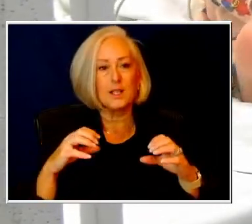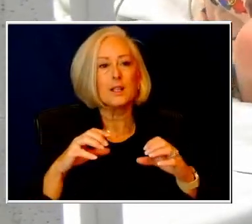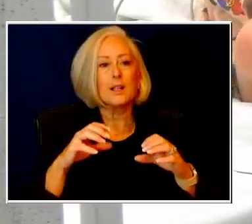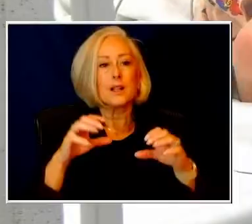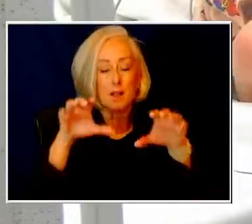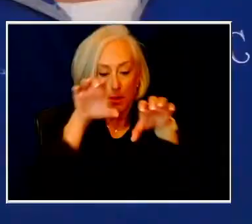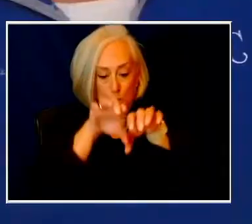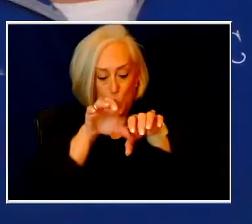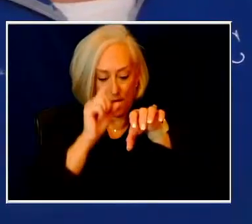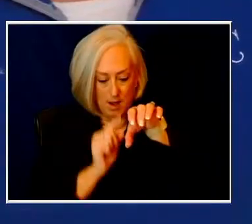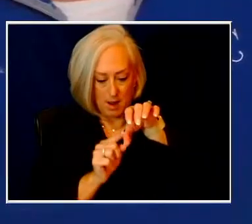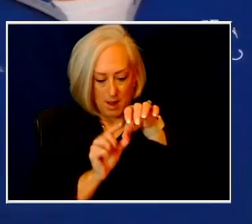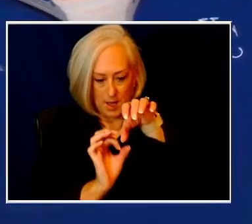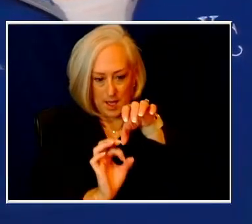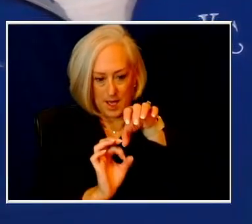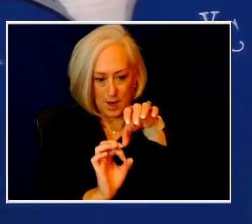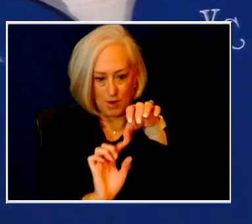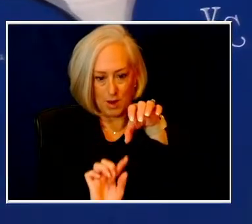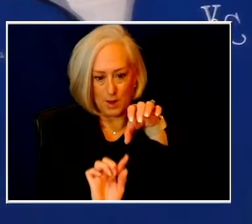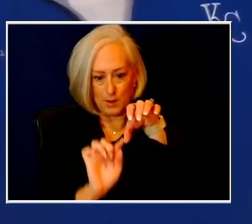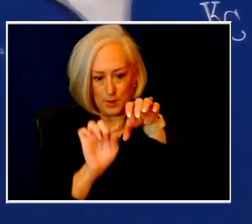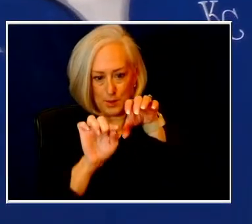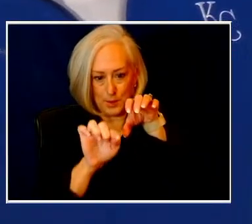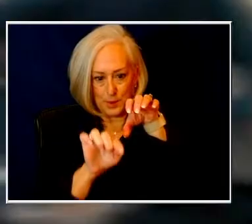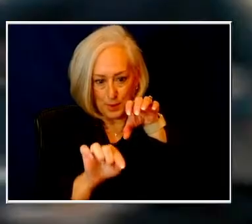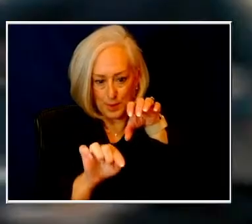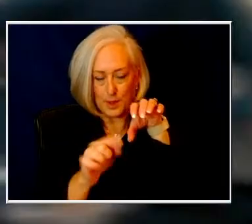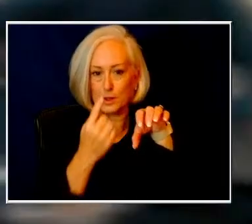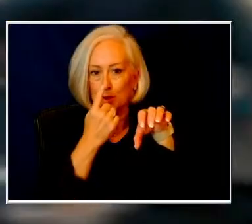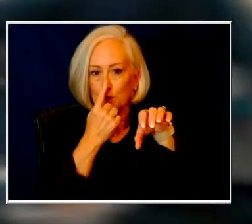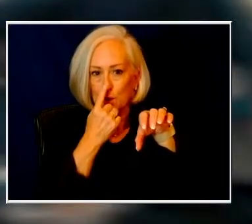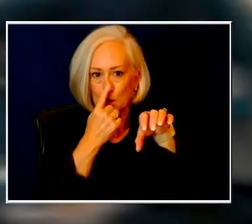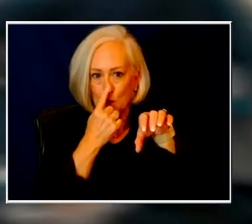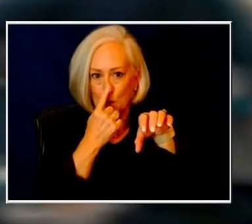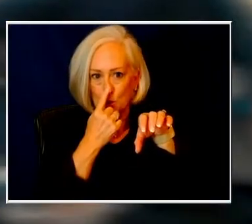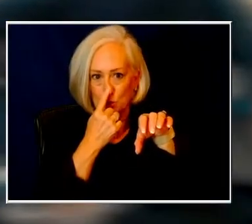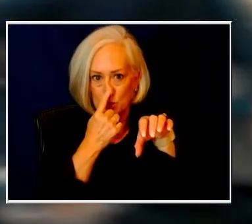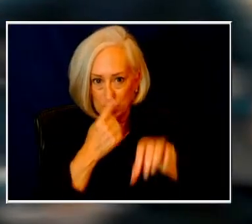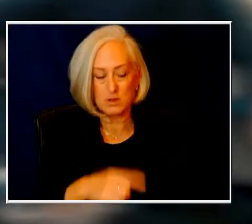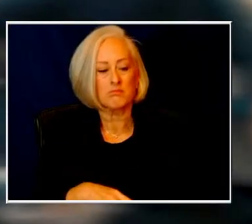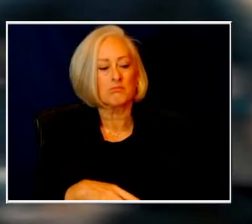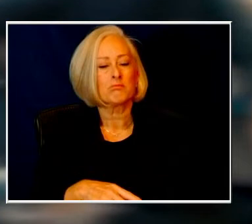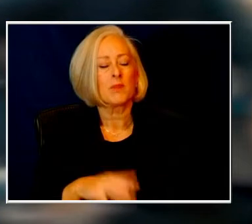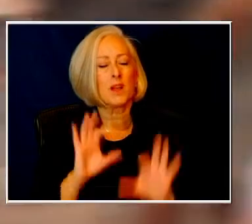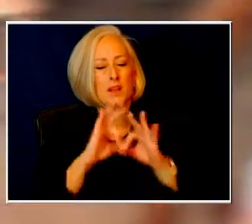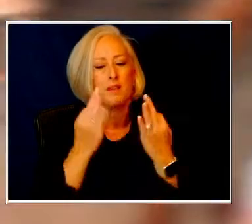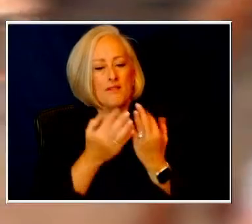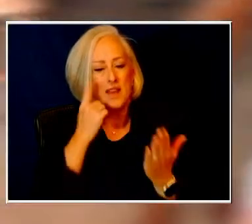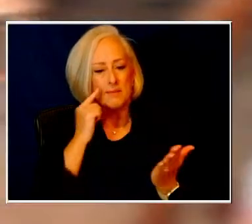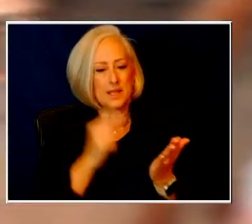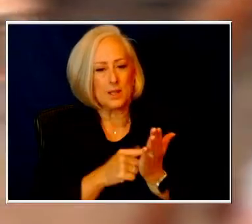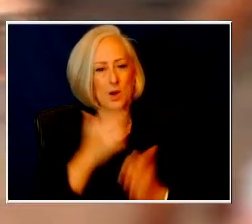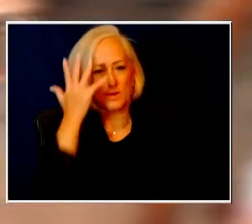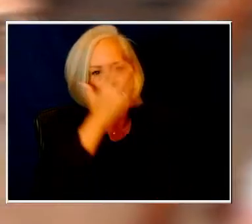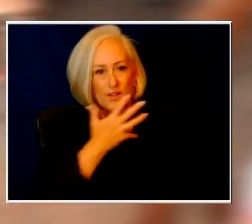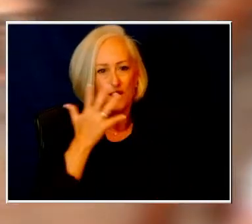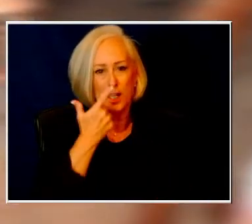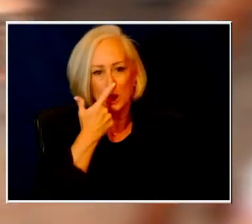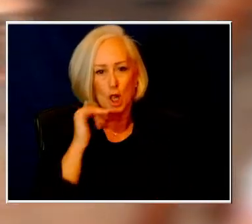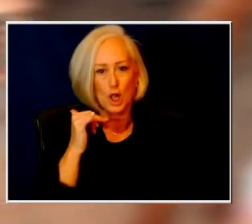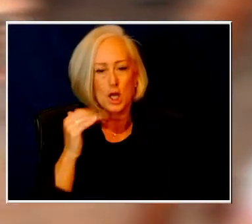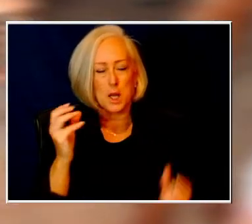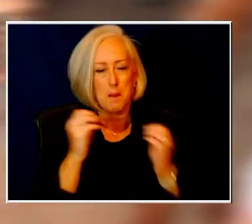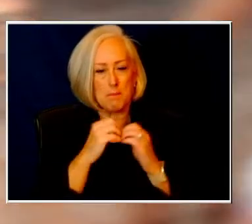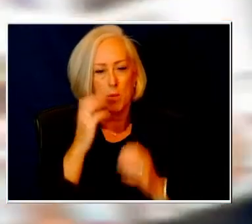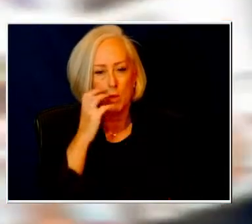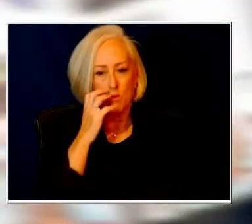her nose. The family noted that she had some fullness in her face, and she was found actually over a year ago to have this